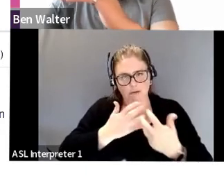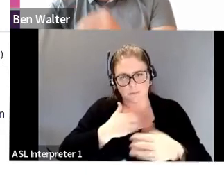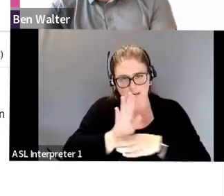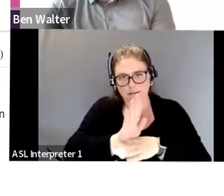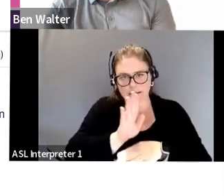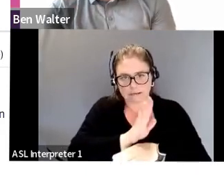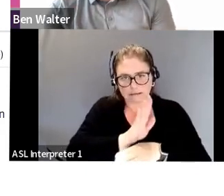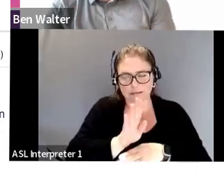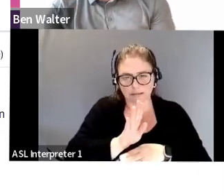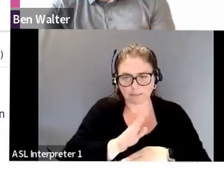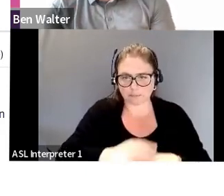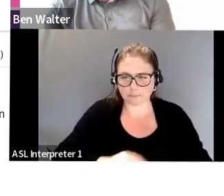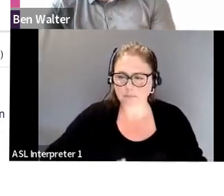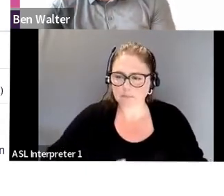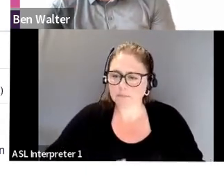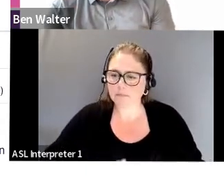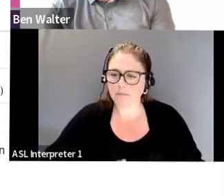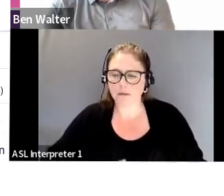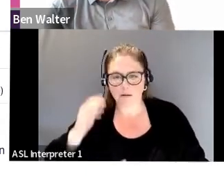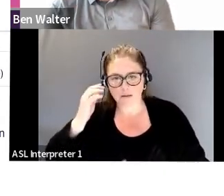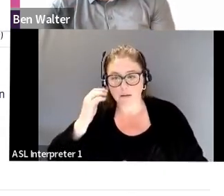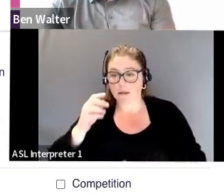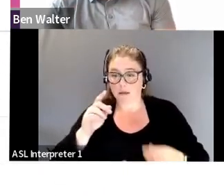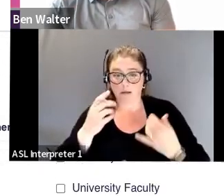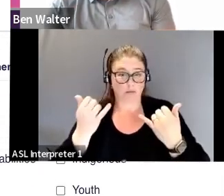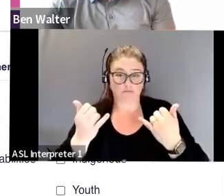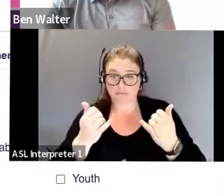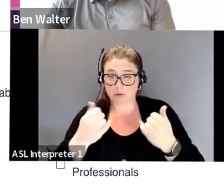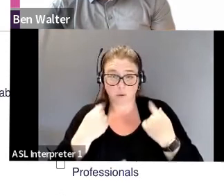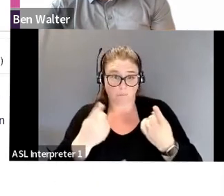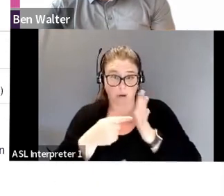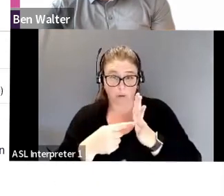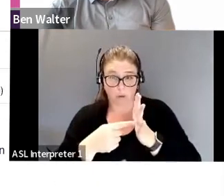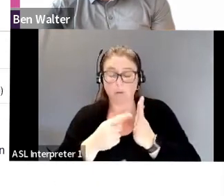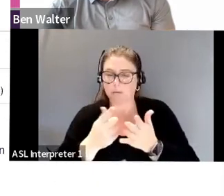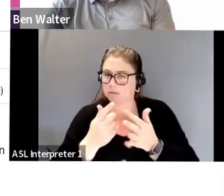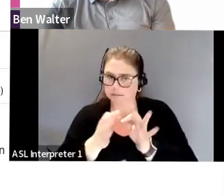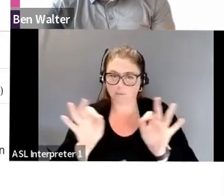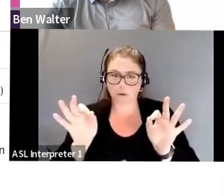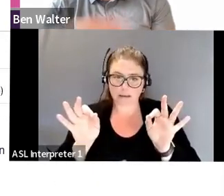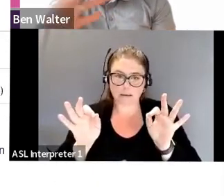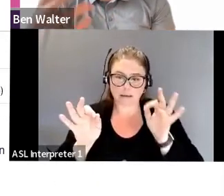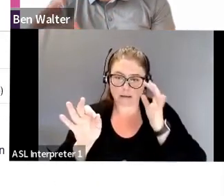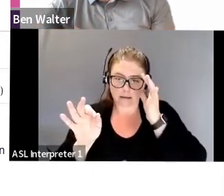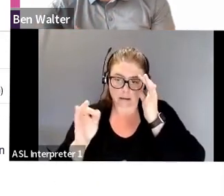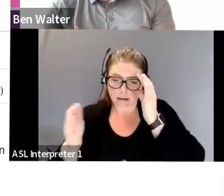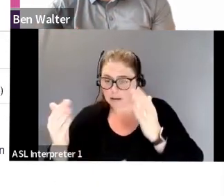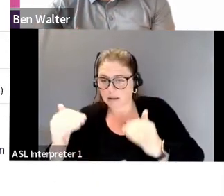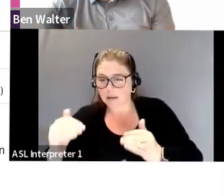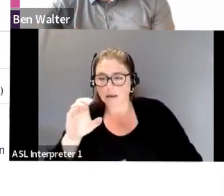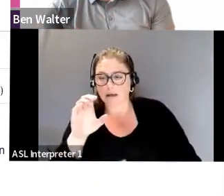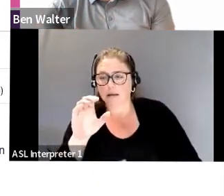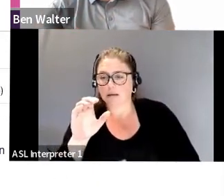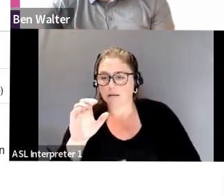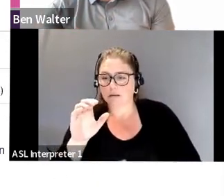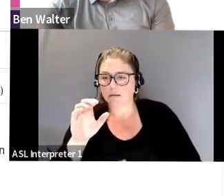everything up until this point here is free to use. Candidate requirements, role types, these are the additional filters that are